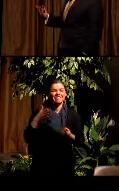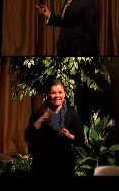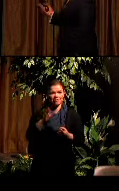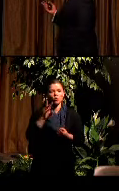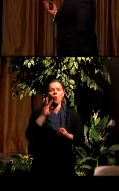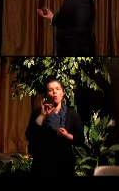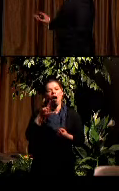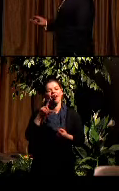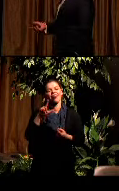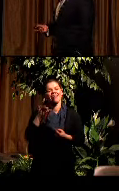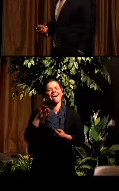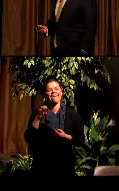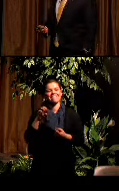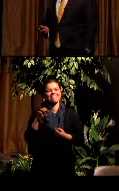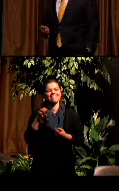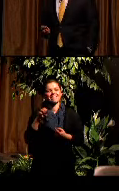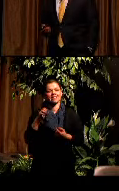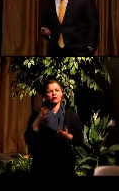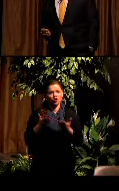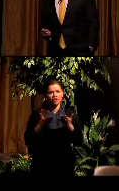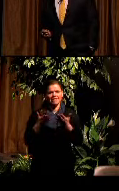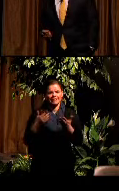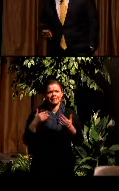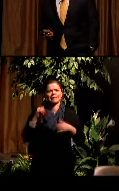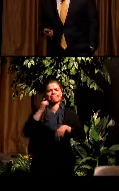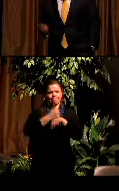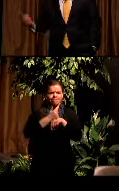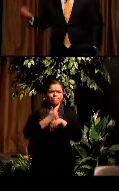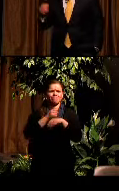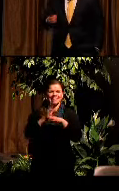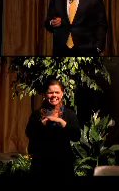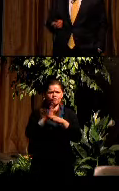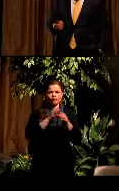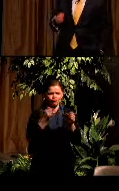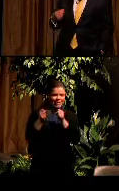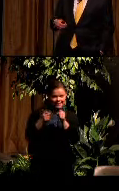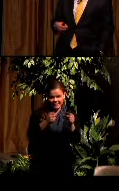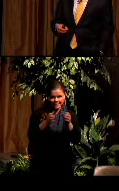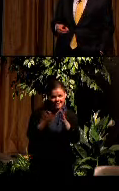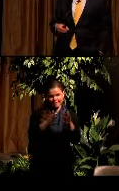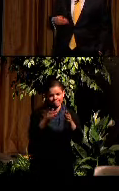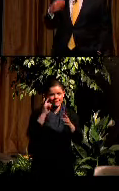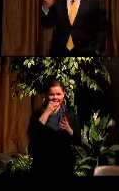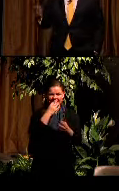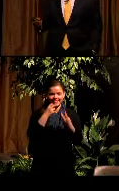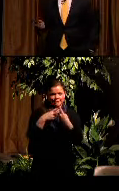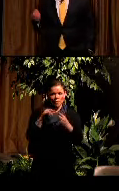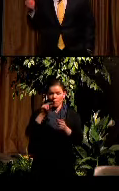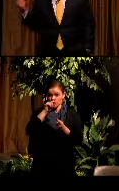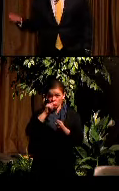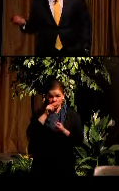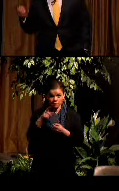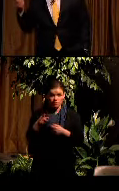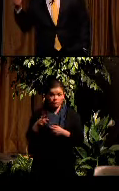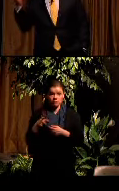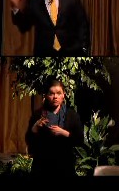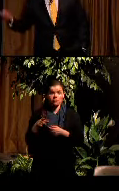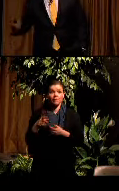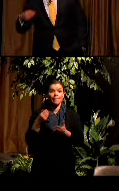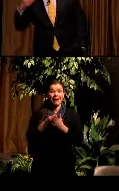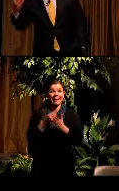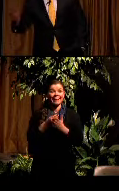something called the Atlantic Shorebird Conservation Business Strategy. They put economics behind protecting birds. They made it